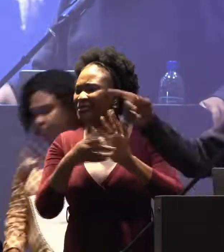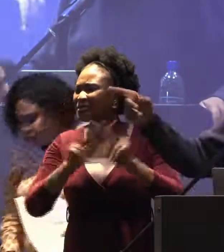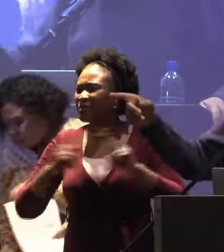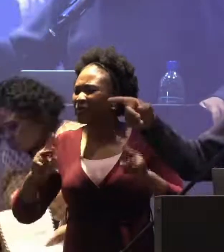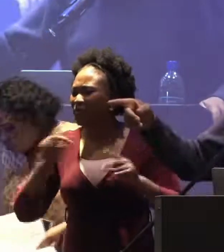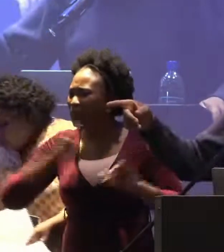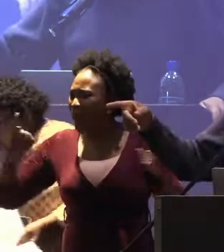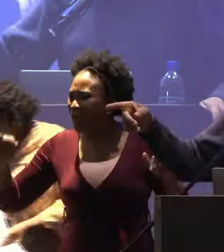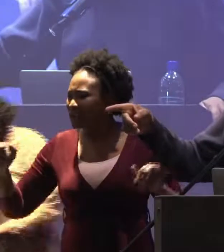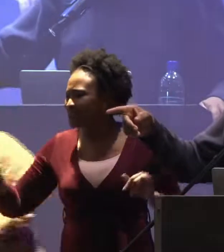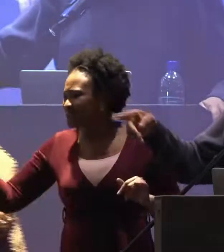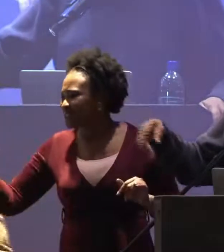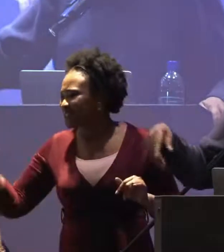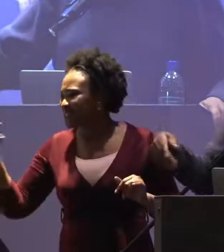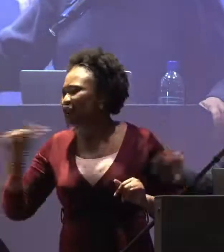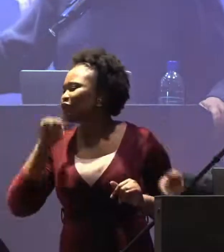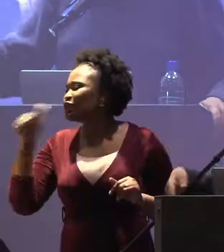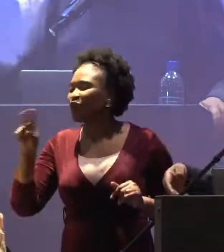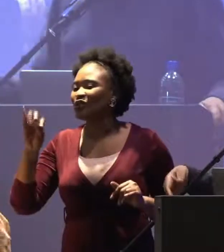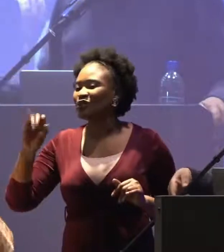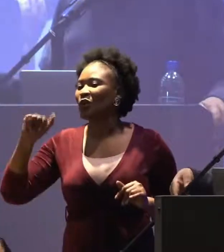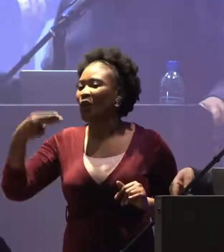that?